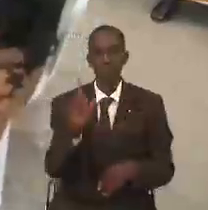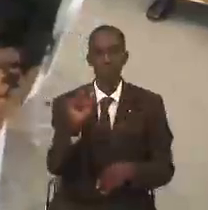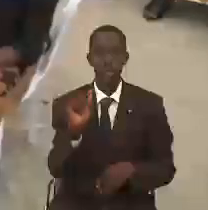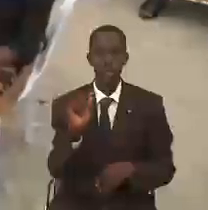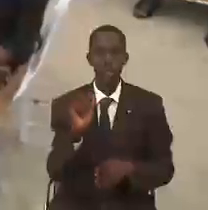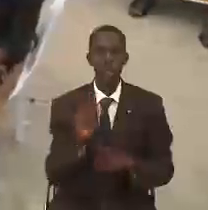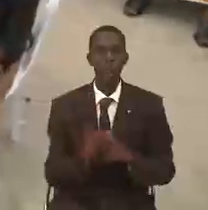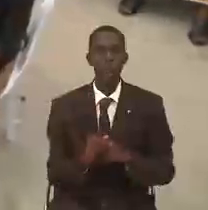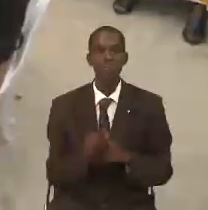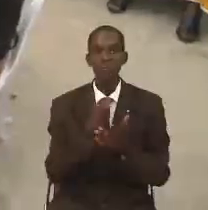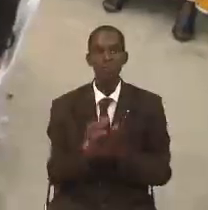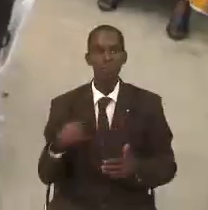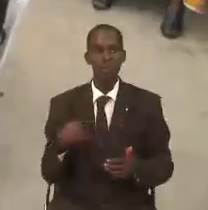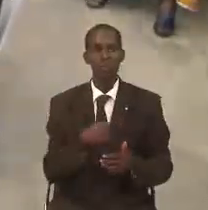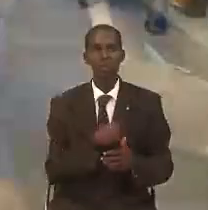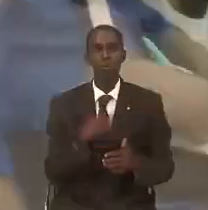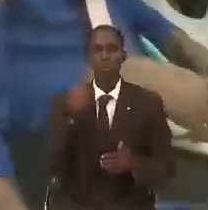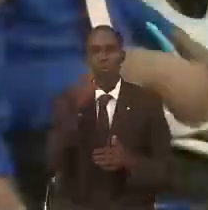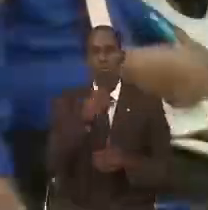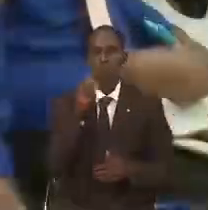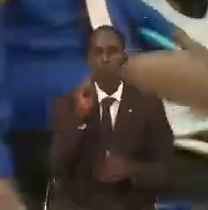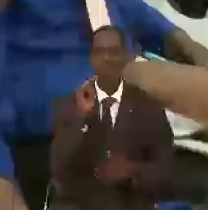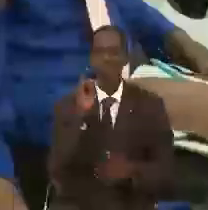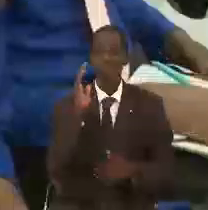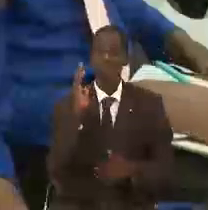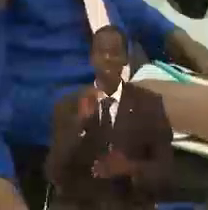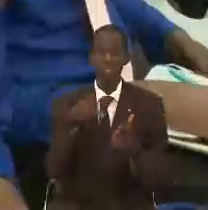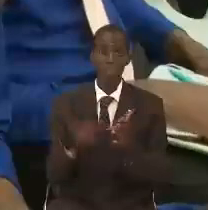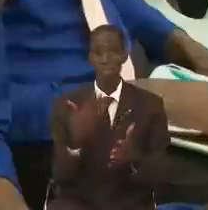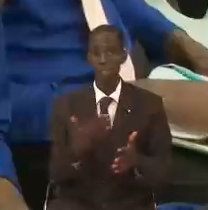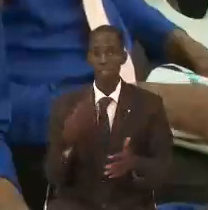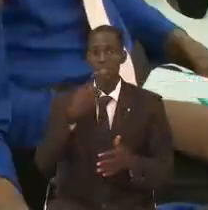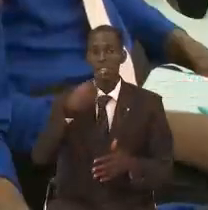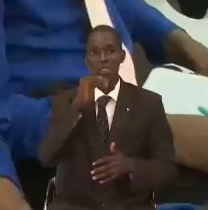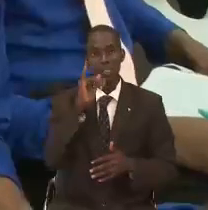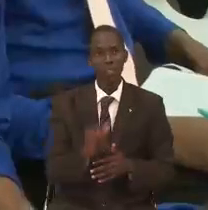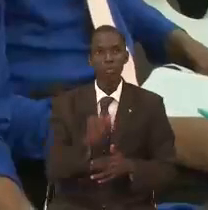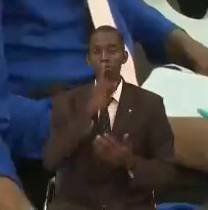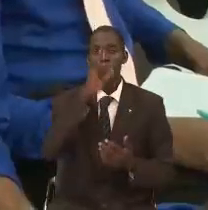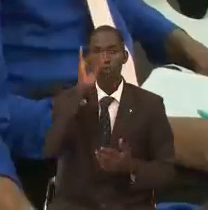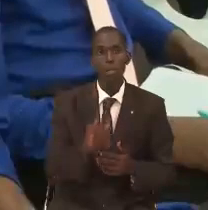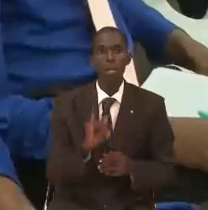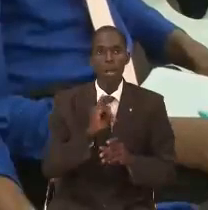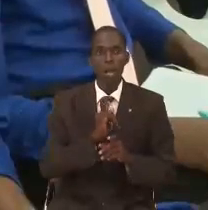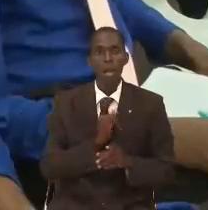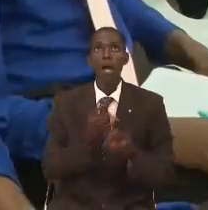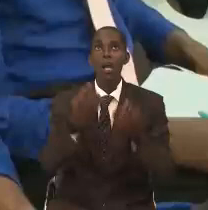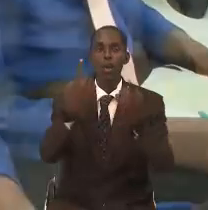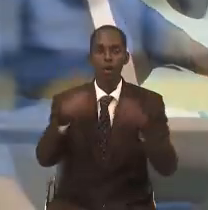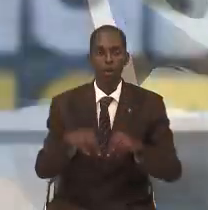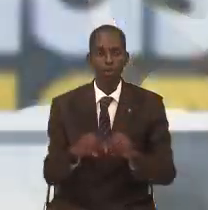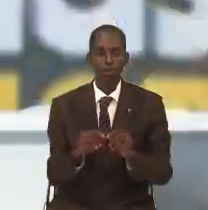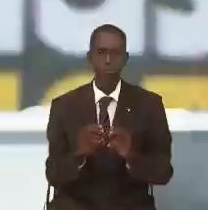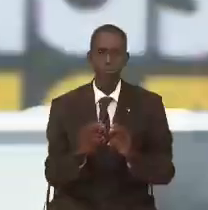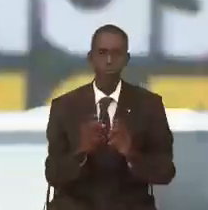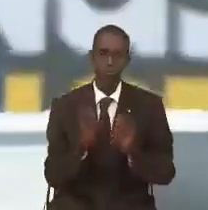which testifieth these things saith, surely I come quickly. Look at that.